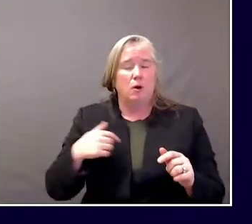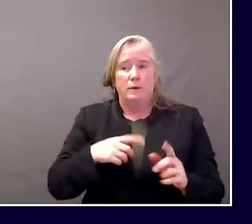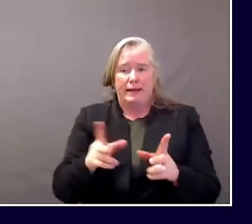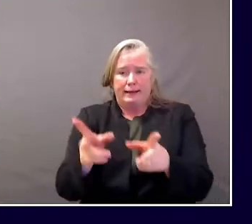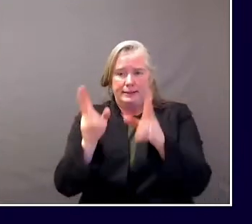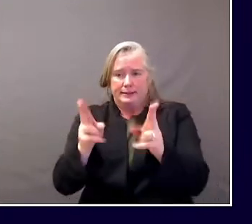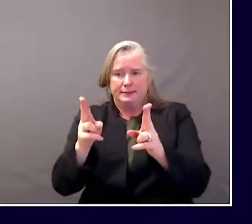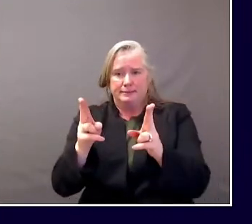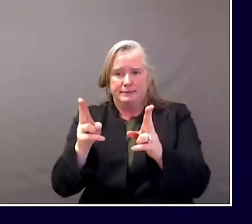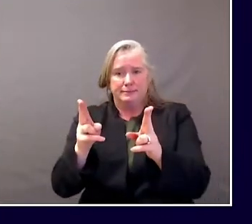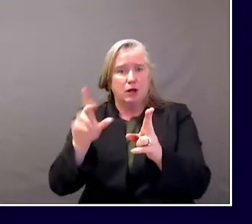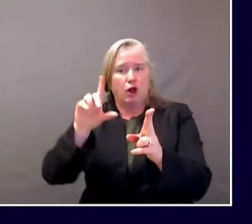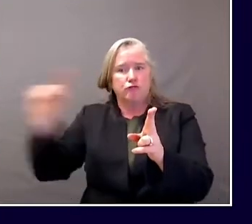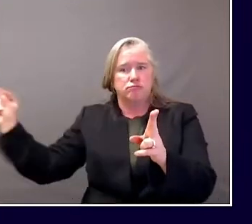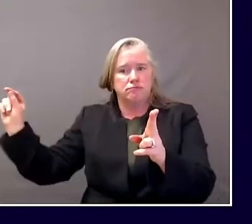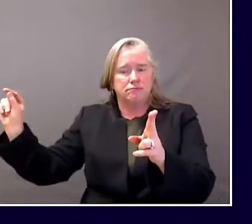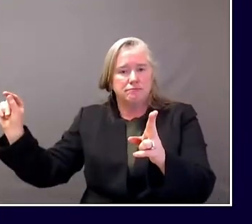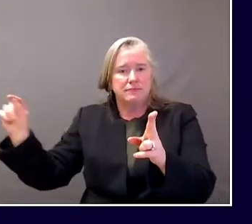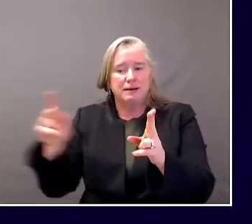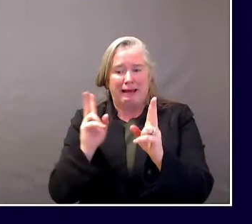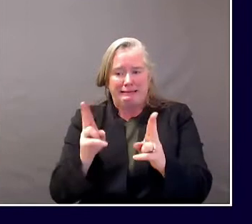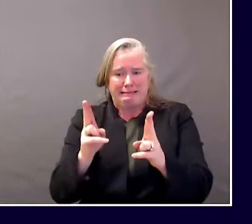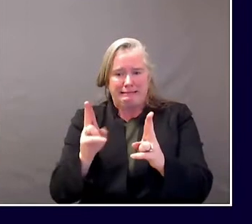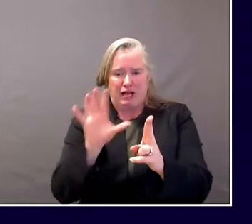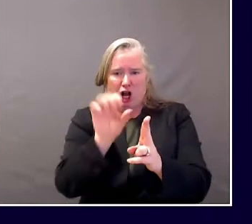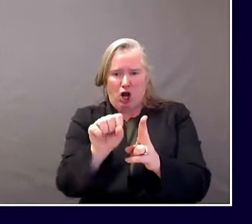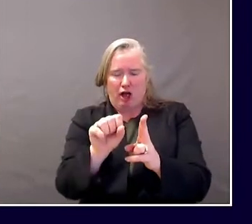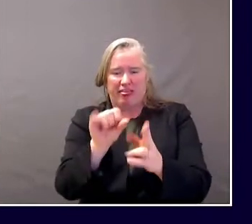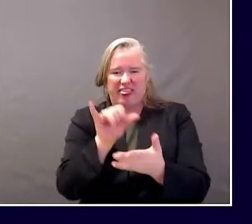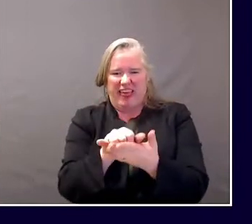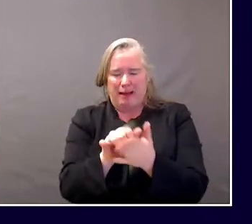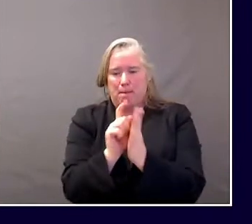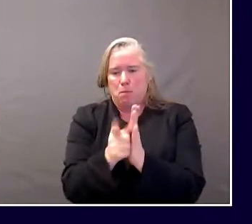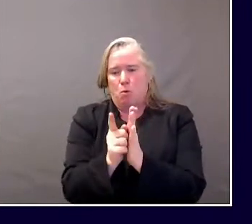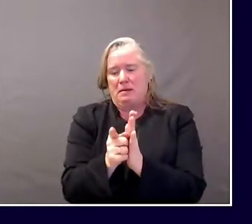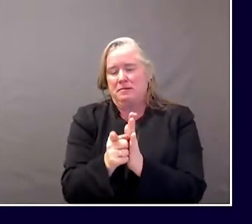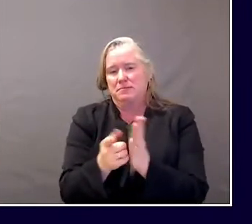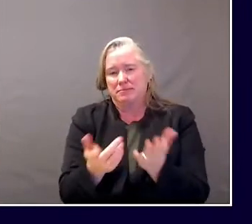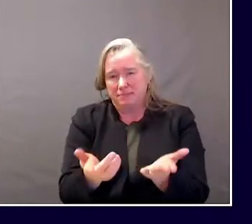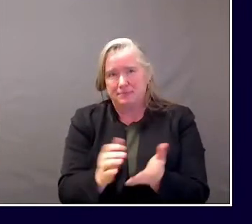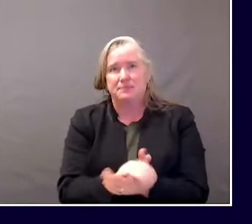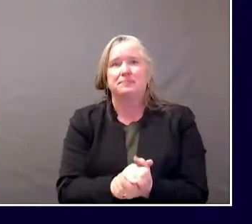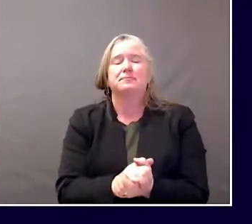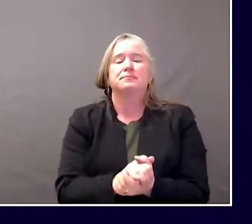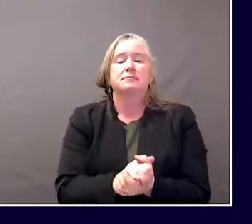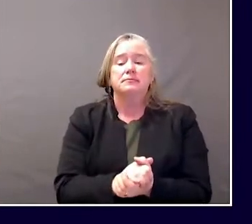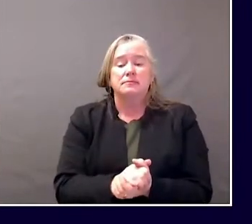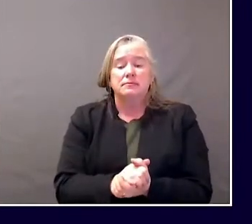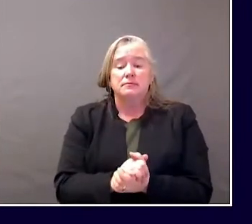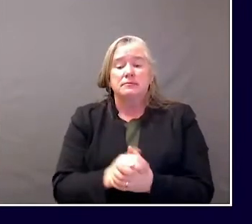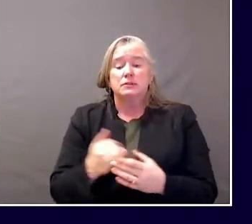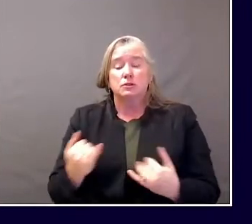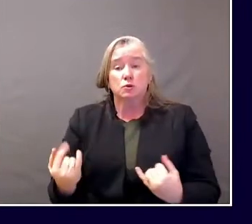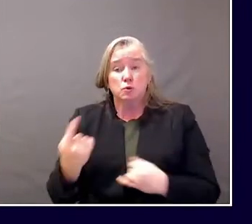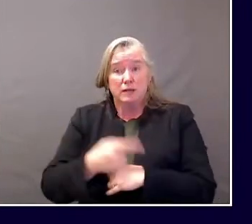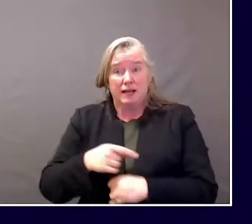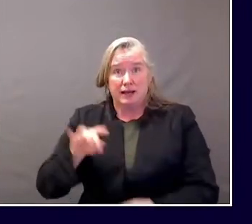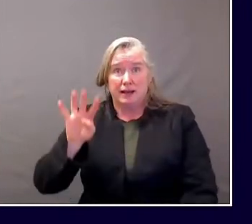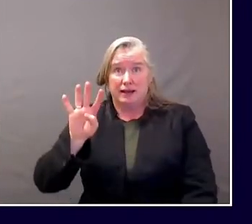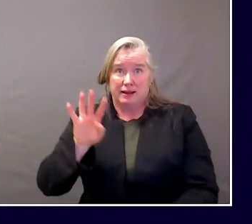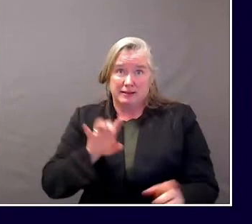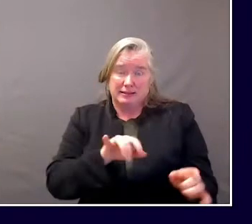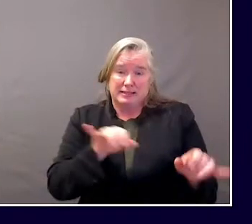case with everything regarding COVID. This case today is certainly more pronounced. It's more